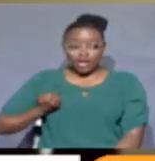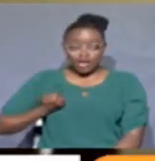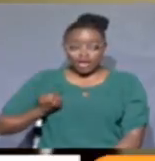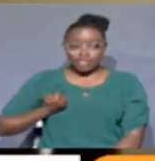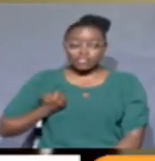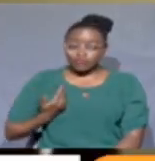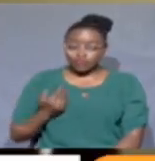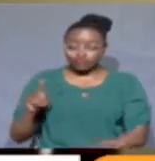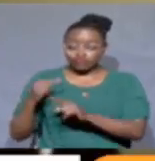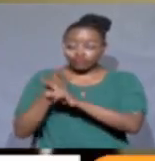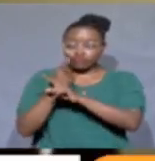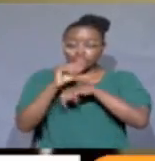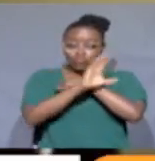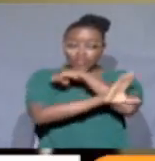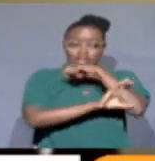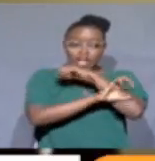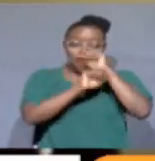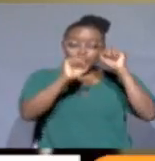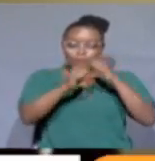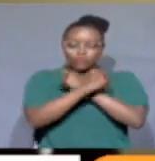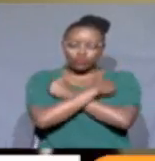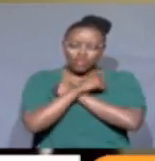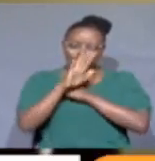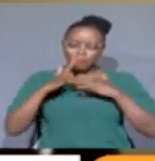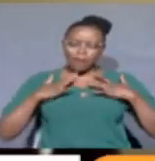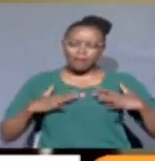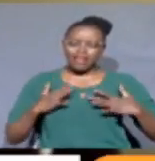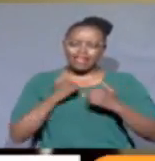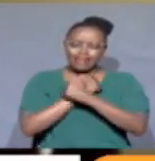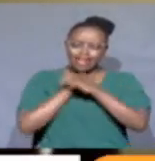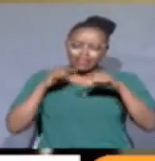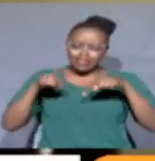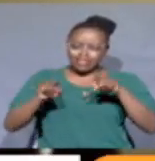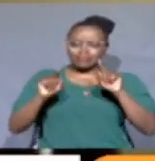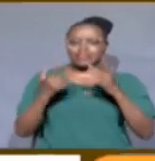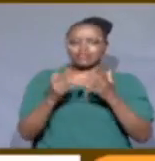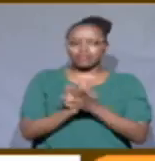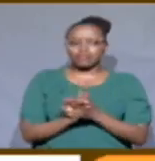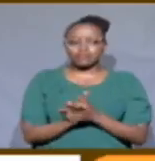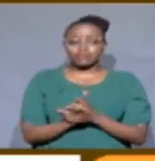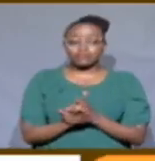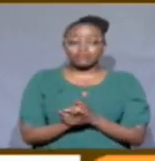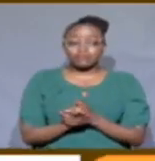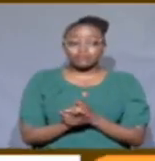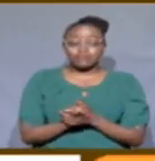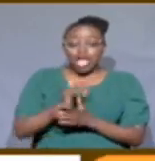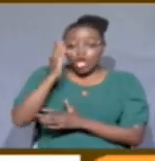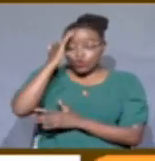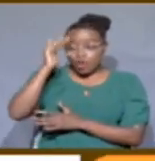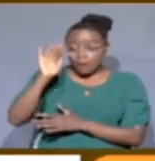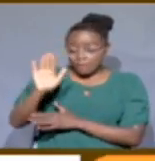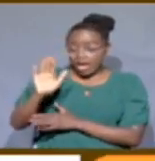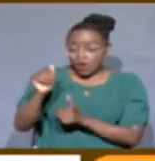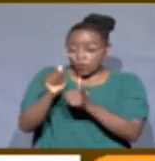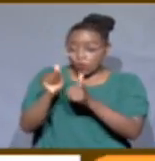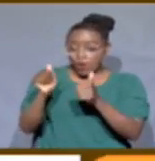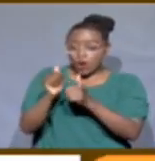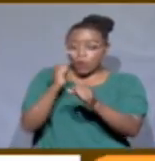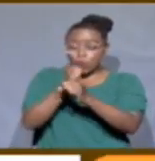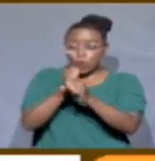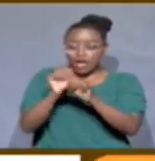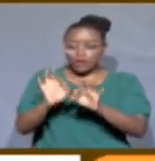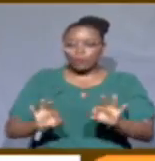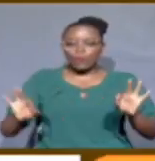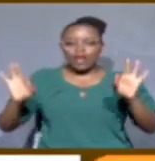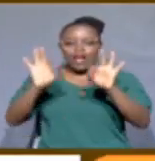42 countries are able to love their bodies and love themselves and know their self-worth. And knowing her self-worth is